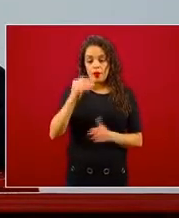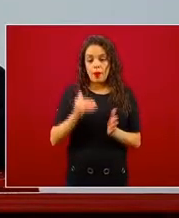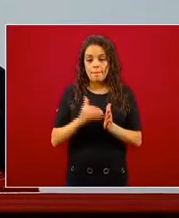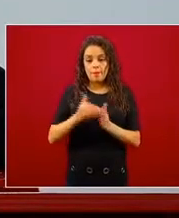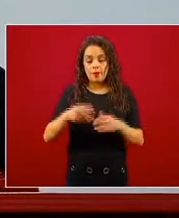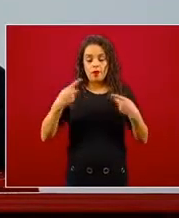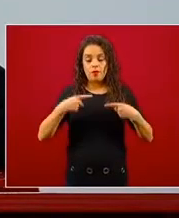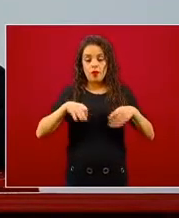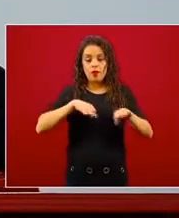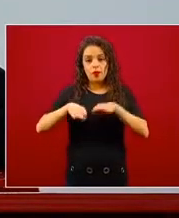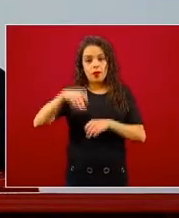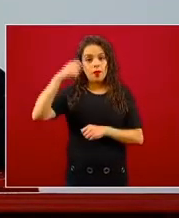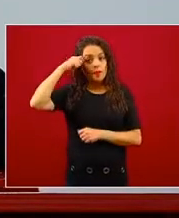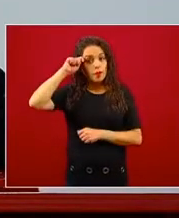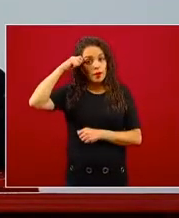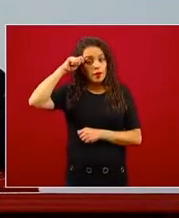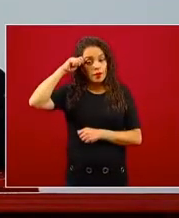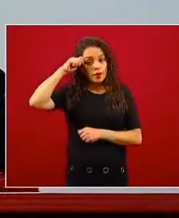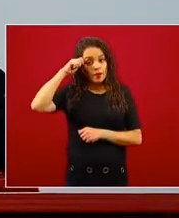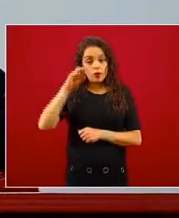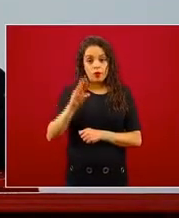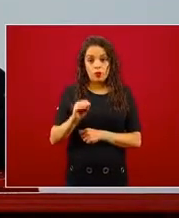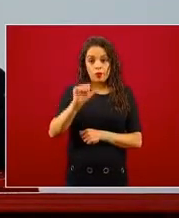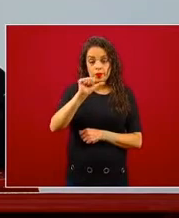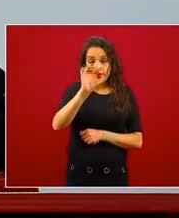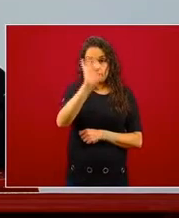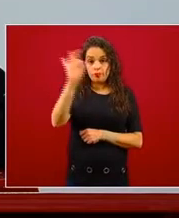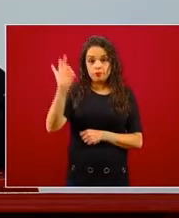the campaign that we've started.